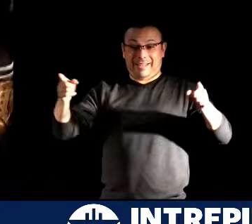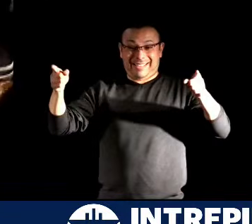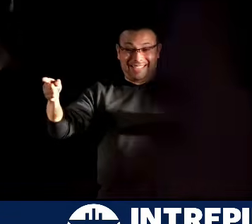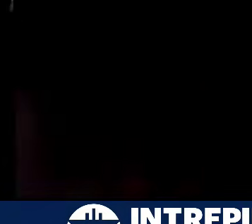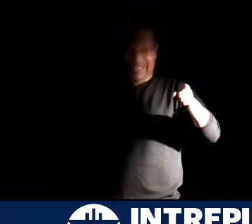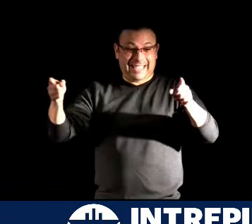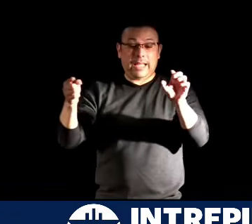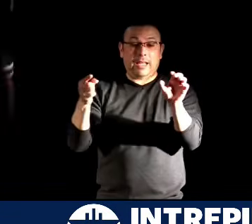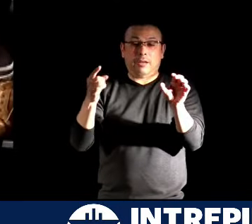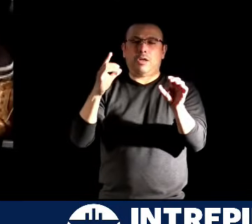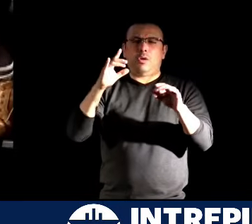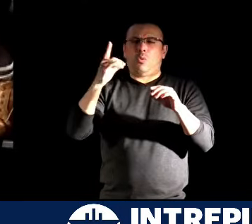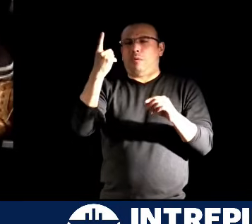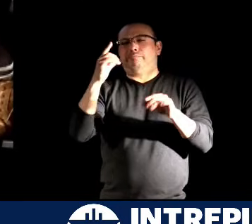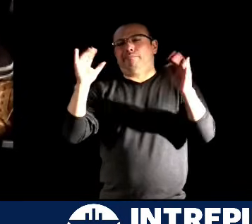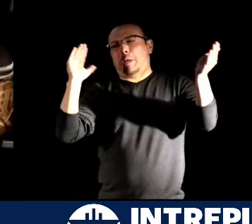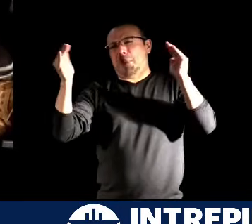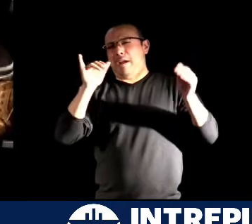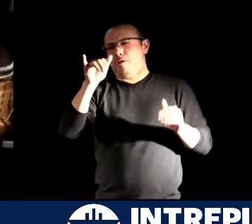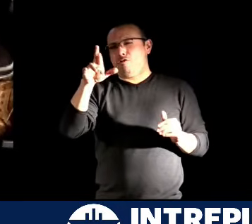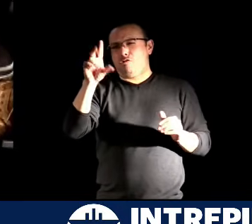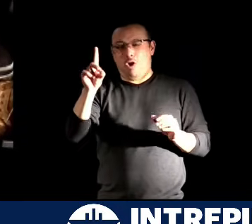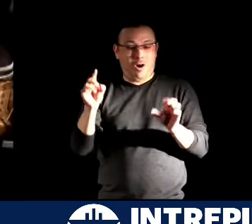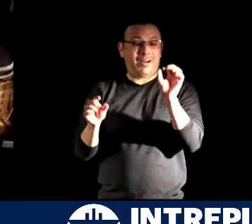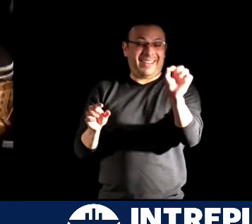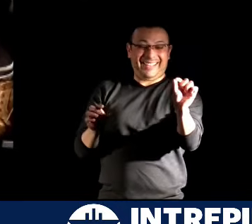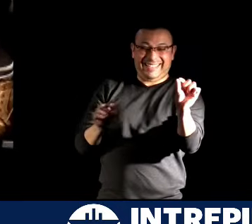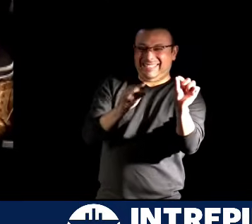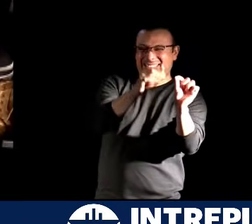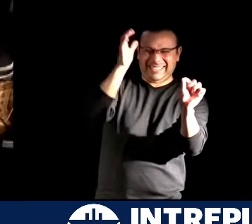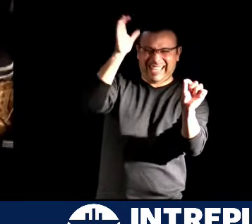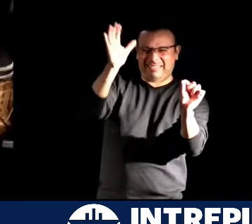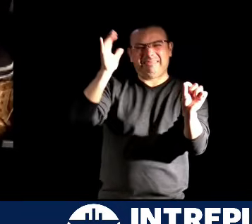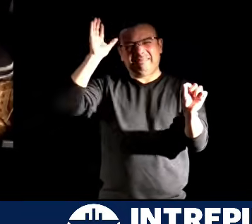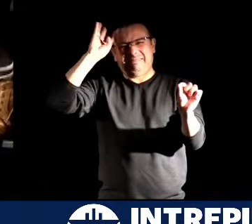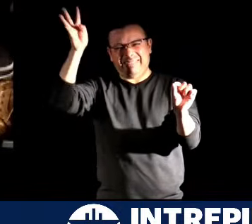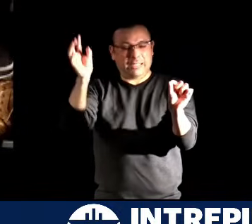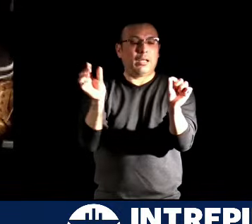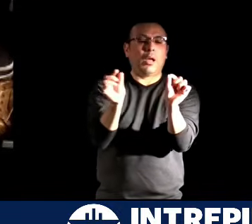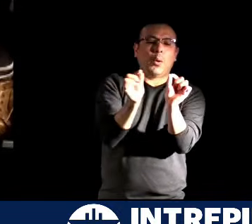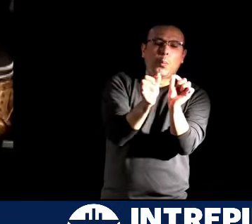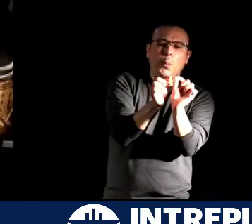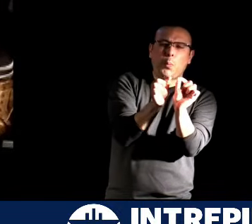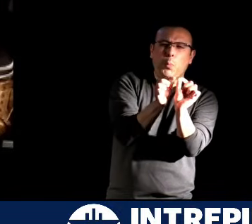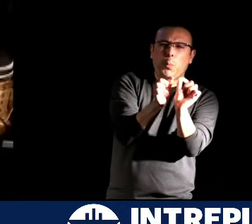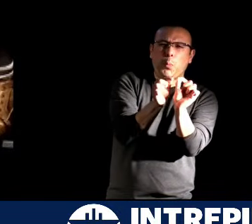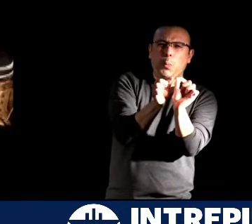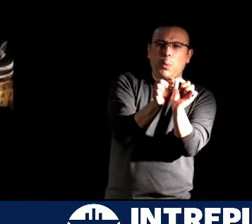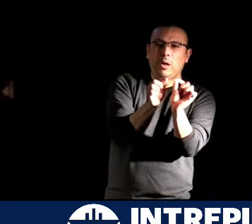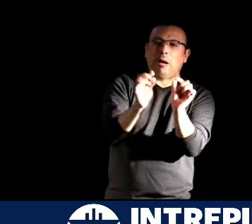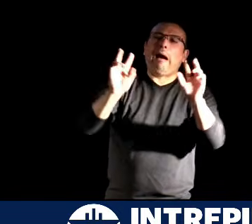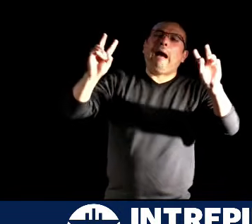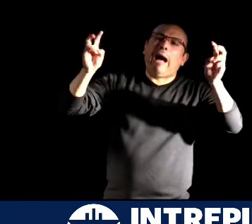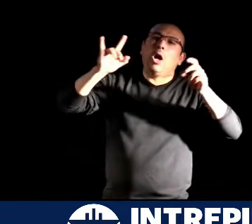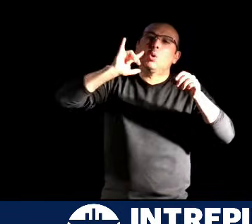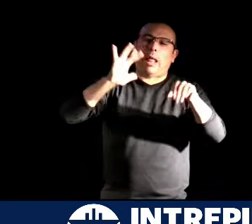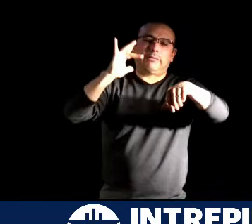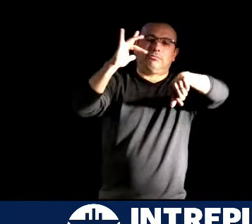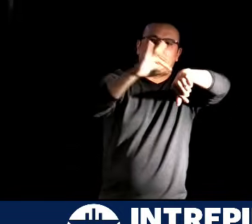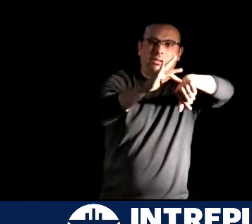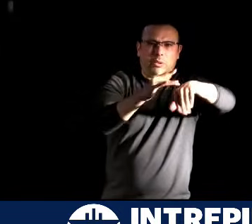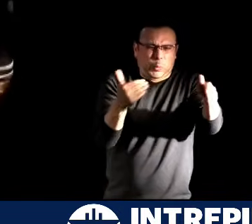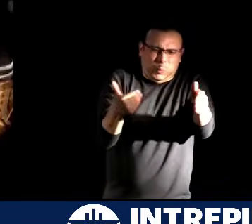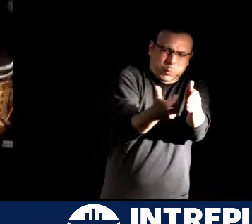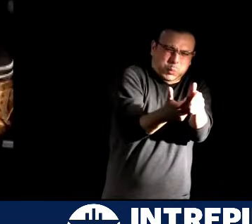That's what we say. Parker Solar Probe has touched the sun. Now I'm going to turn it to Brian, who will tell us a lot about the